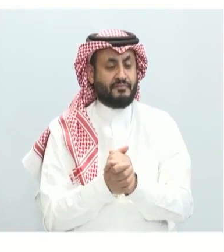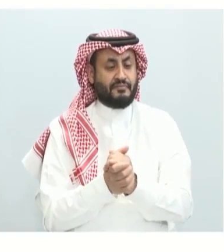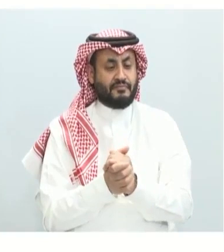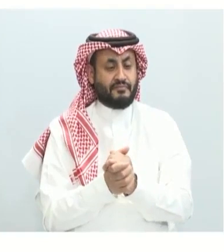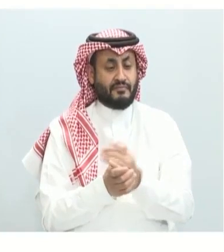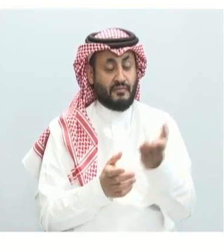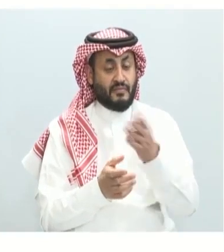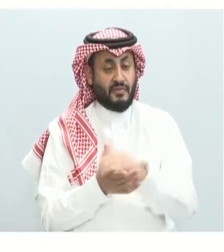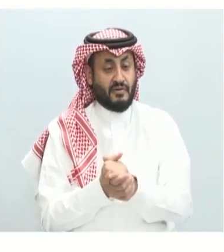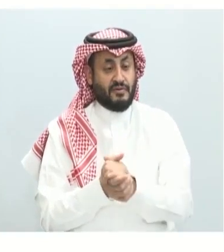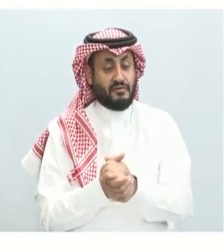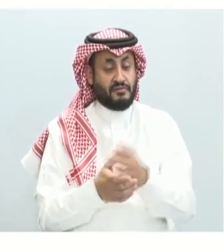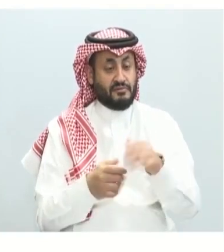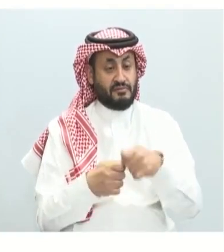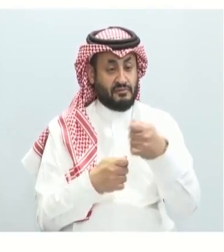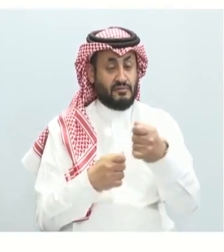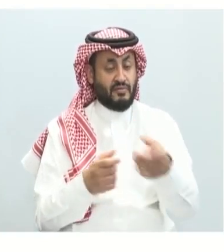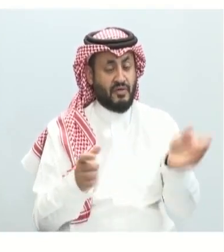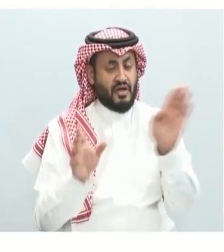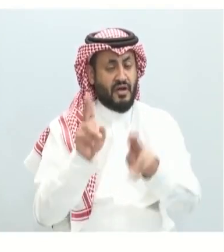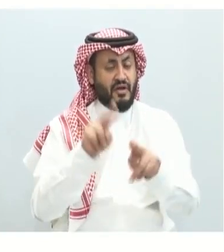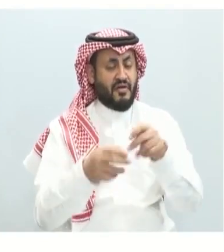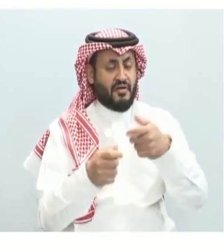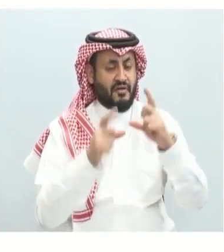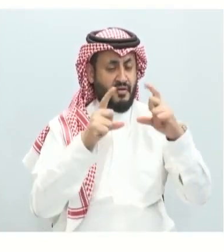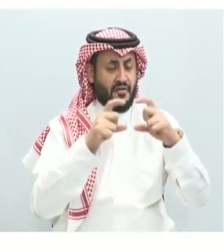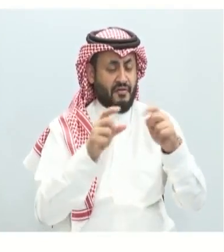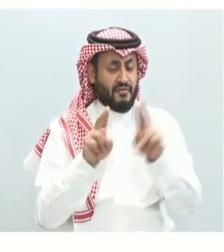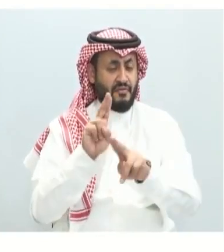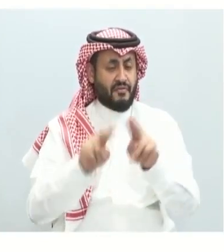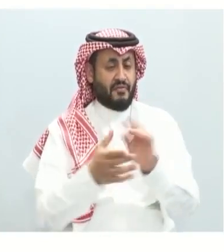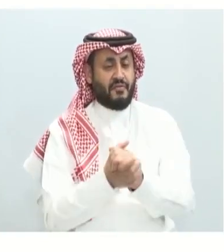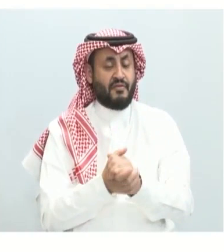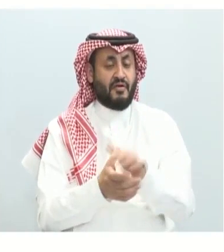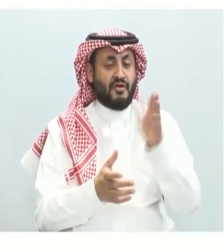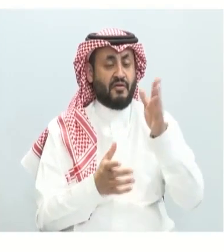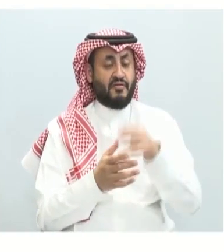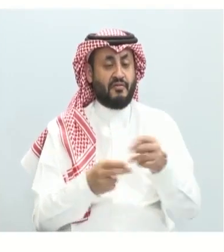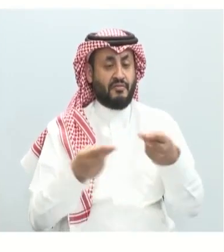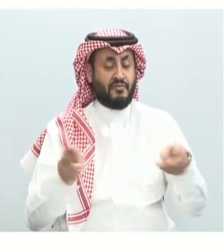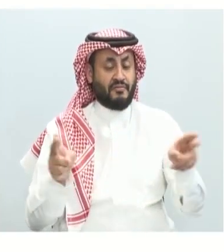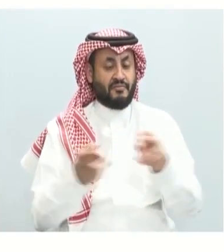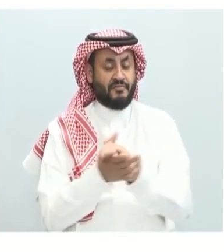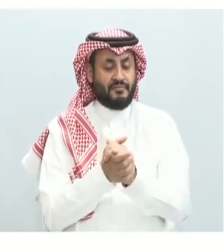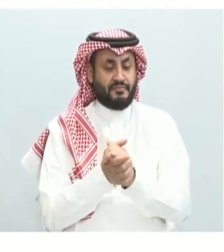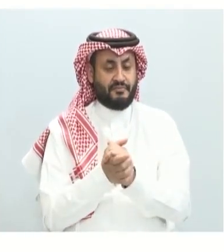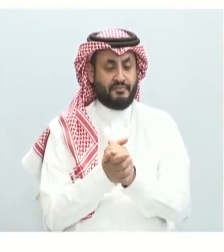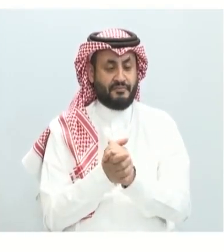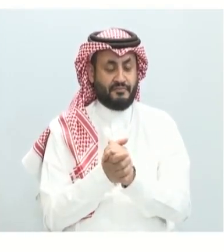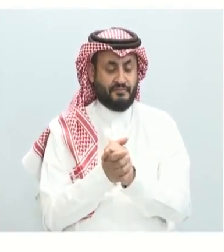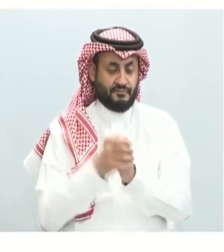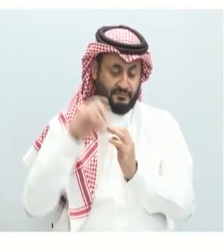that you can also present it with pictures of your own, so you can have or develop your new